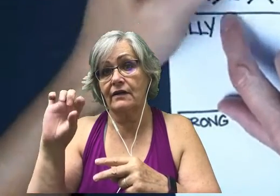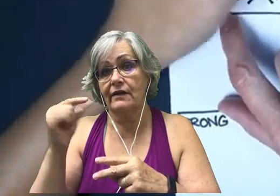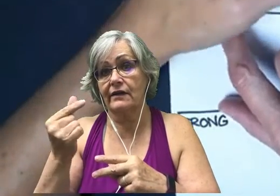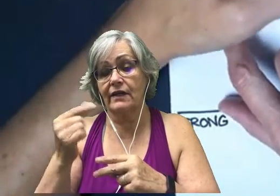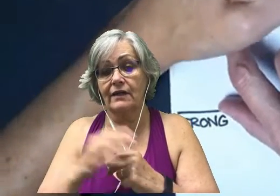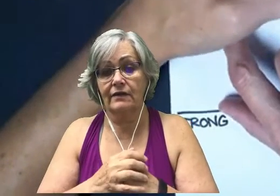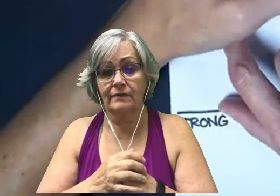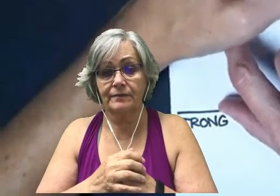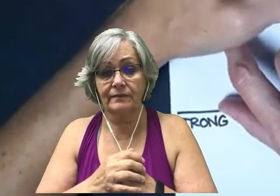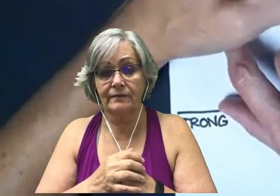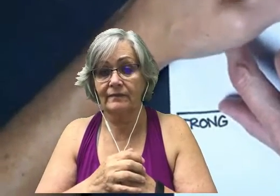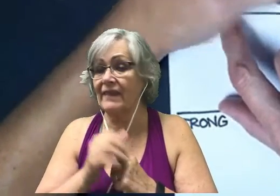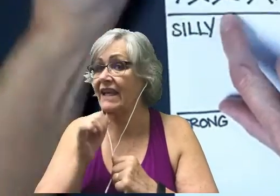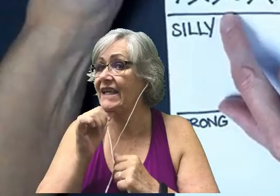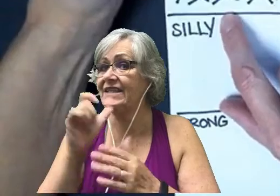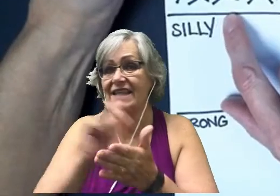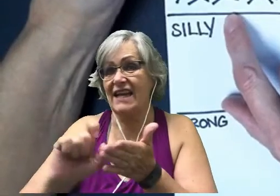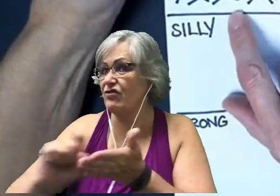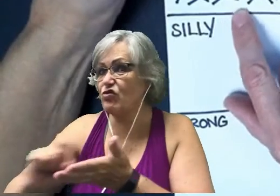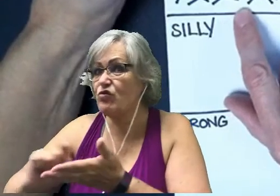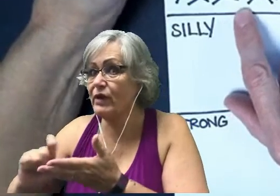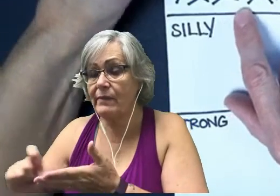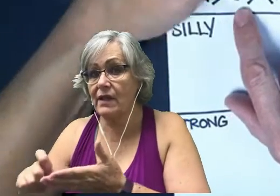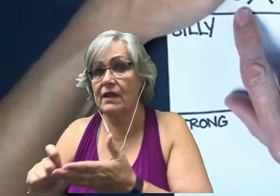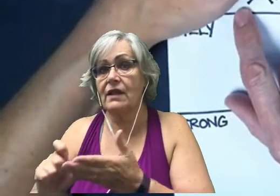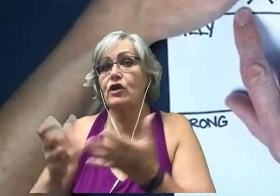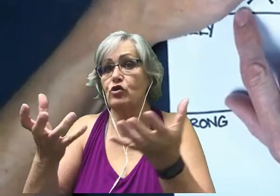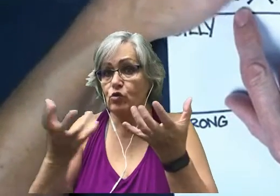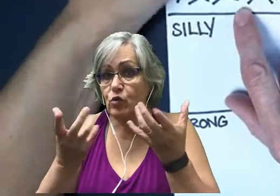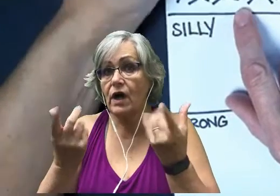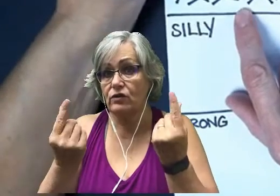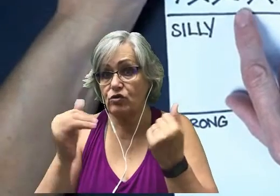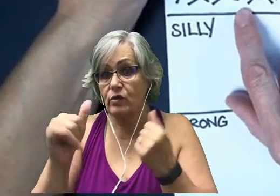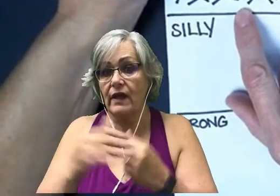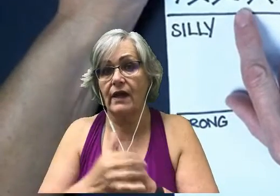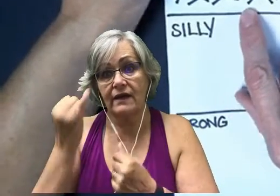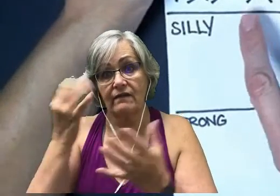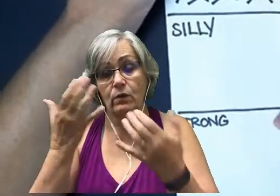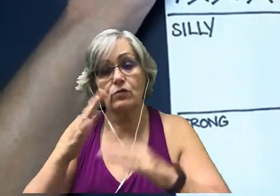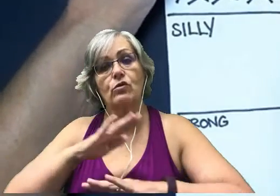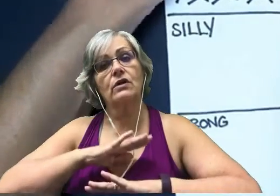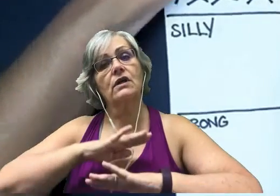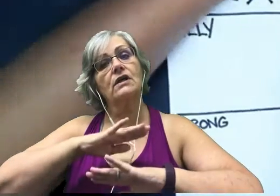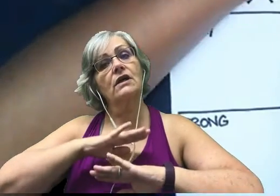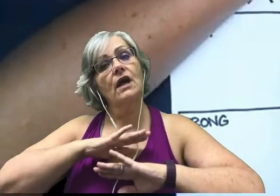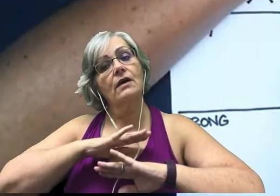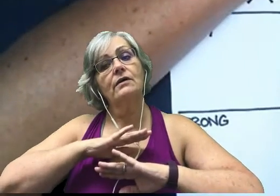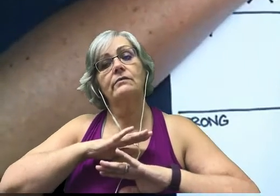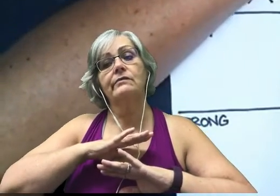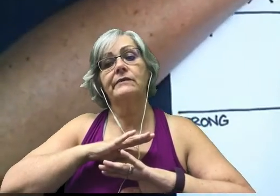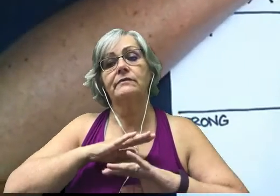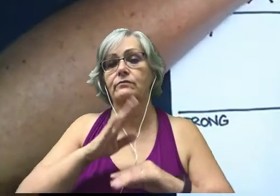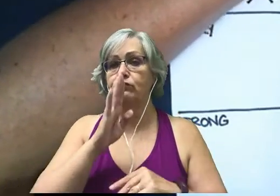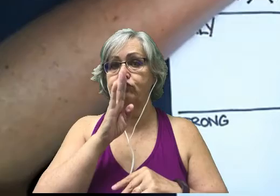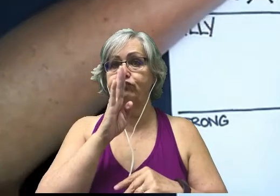think, and different kinds of angles. But again, it's not a scribble. It's very intentional. If I want to show calm,